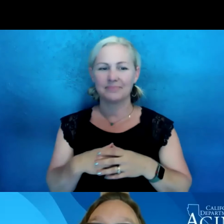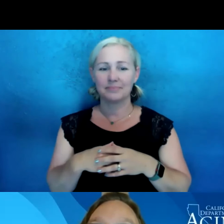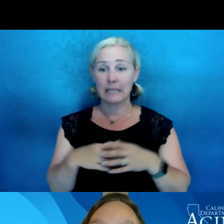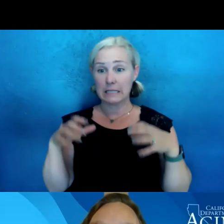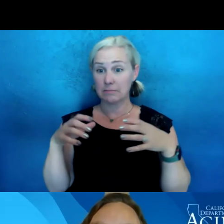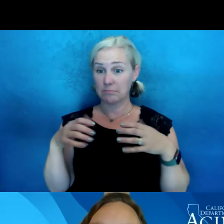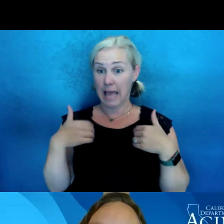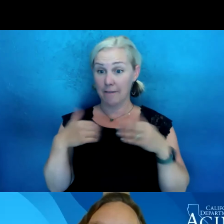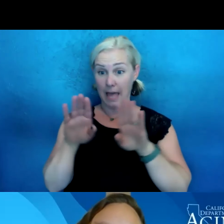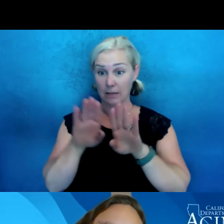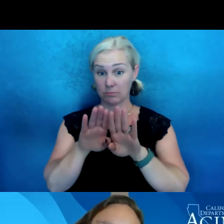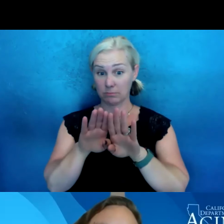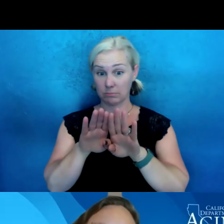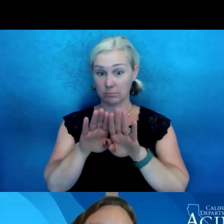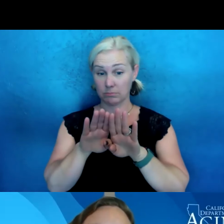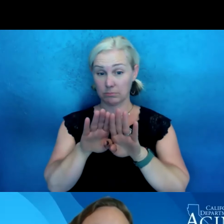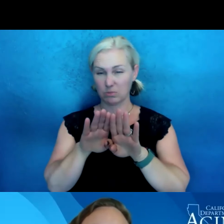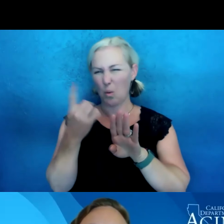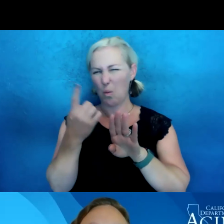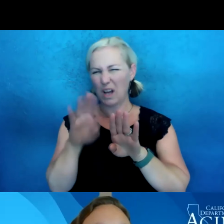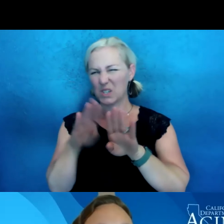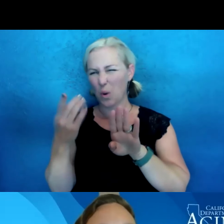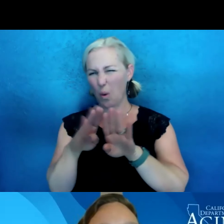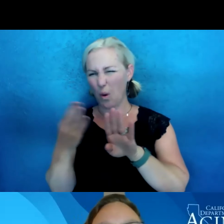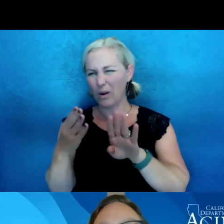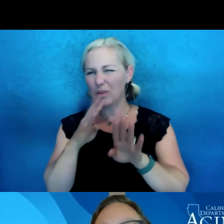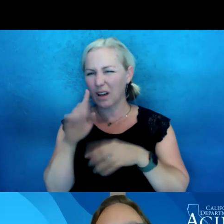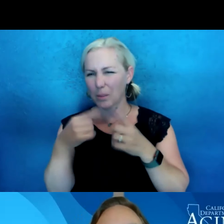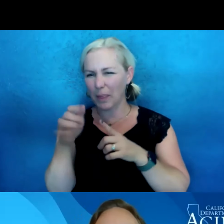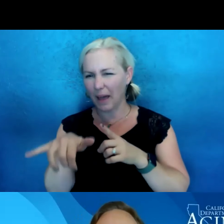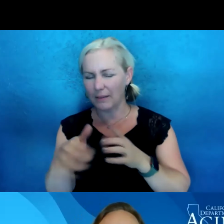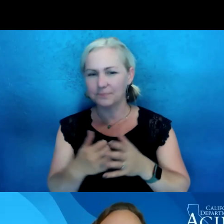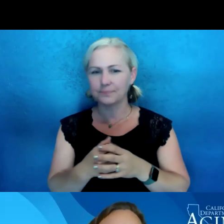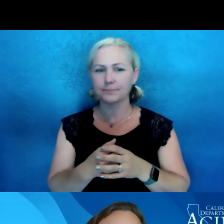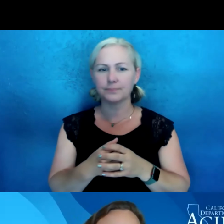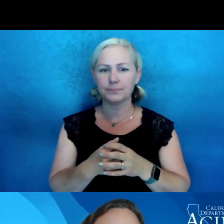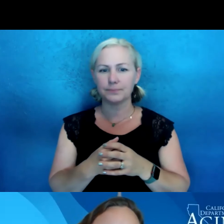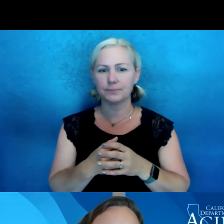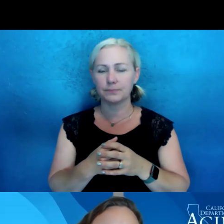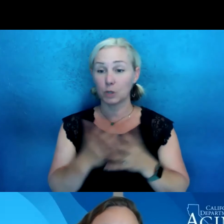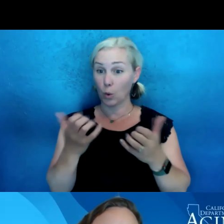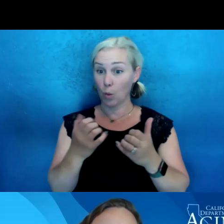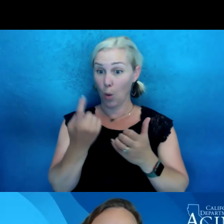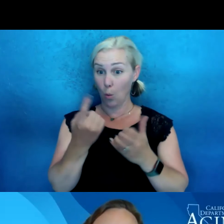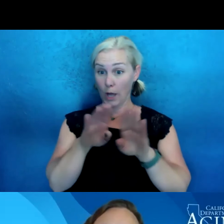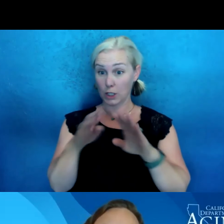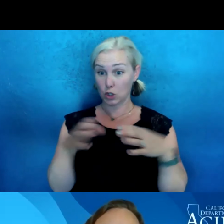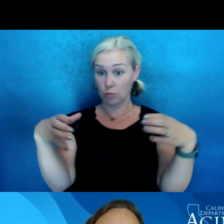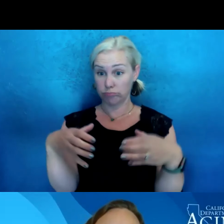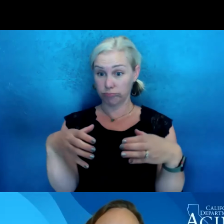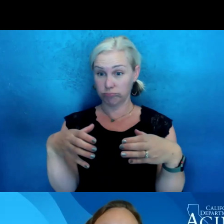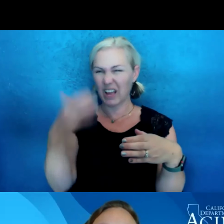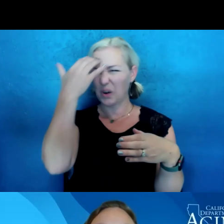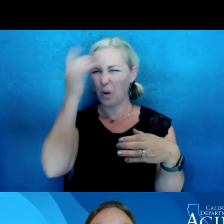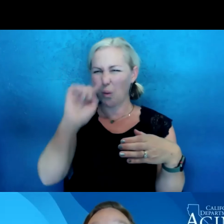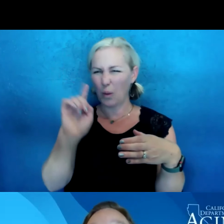that door, okay? We've talked about this, the one door a lot, but again, let's get that common door, the name, the brand, so we know where to